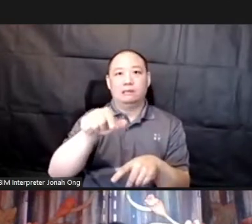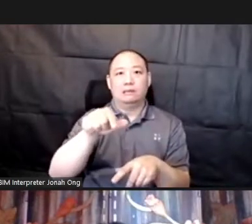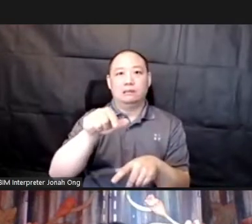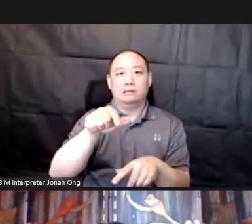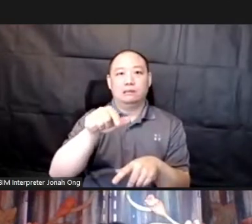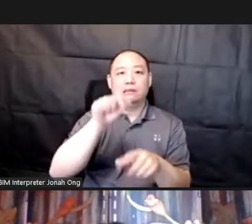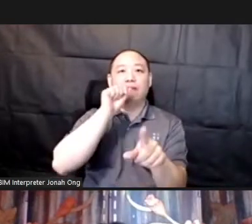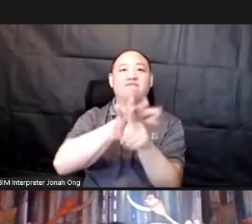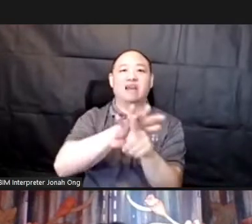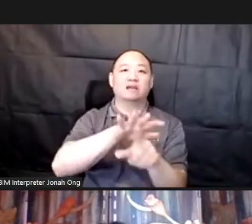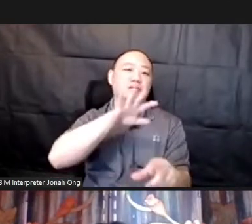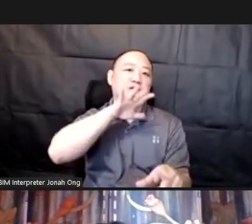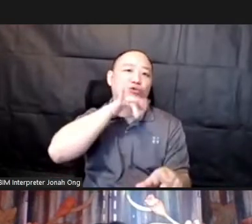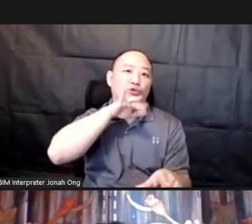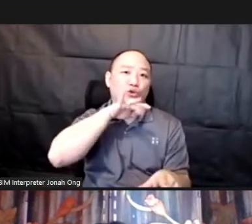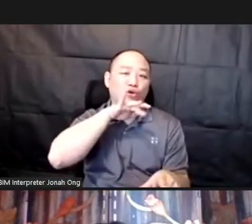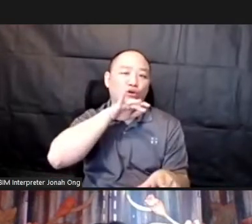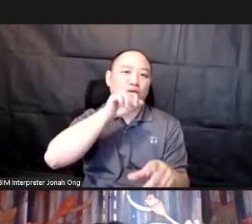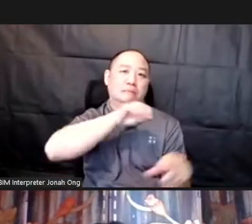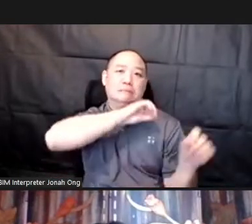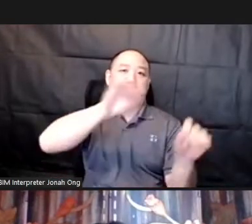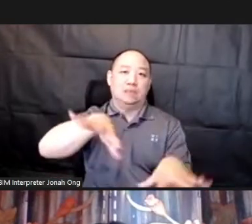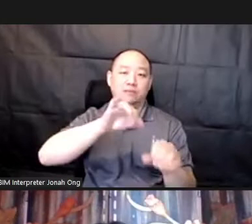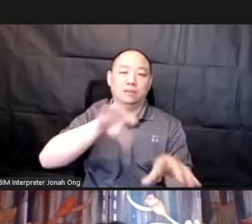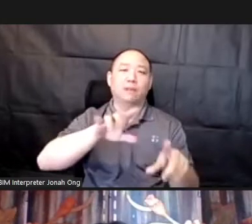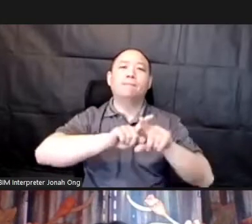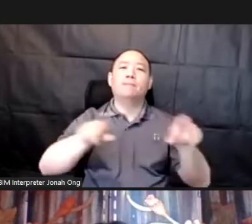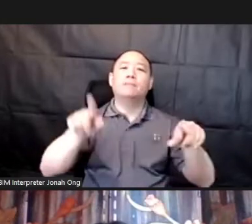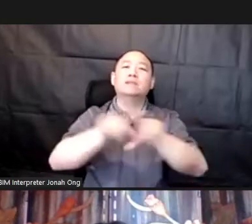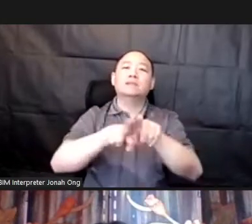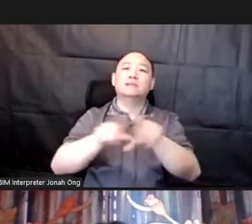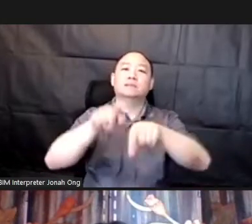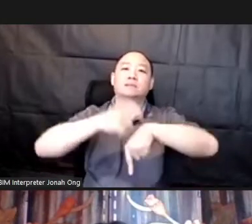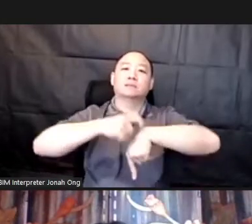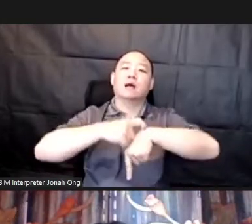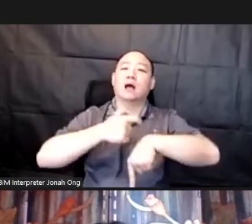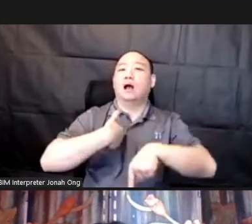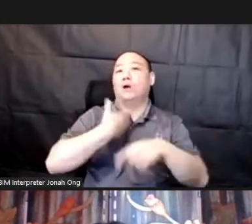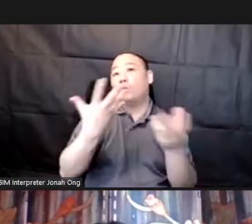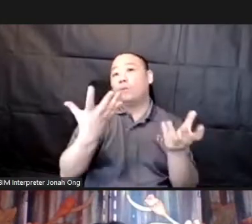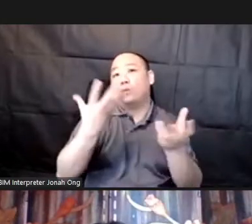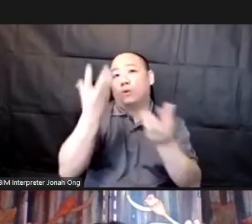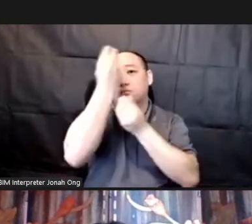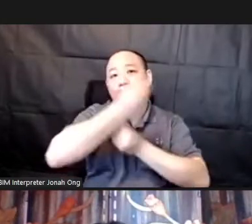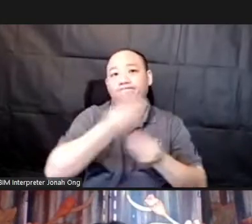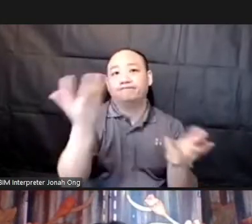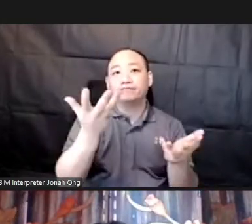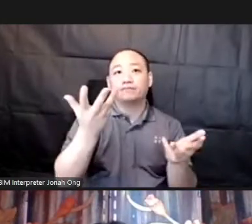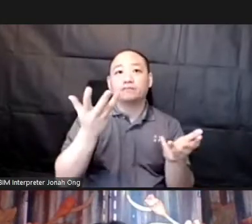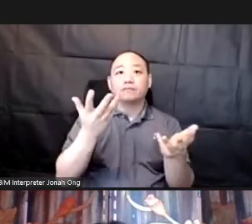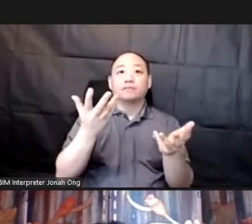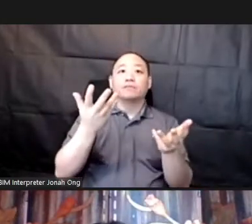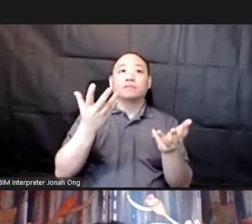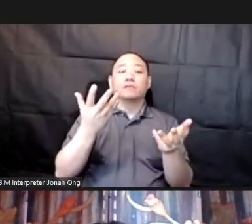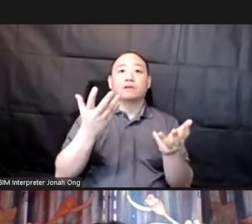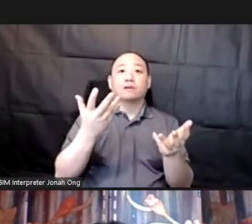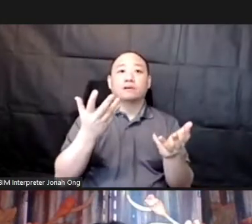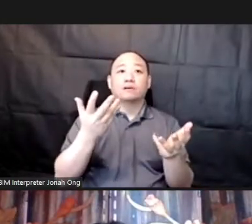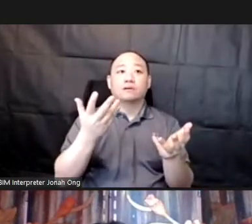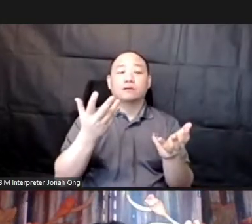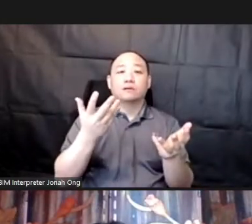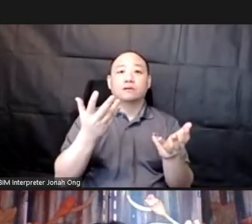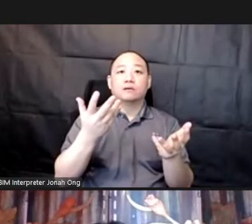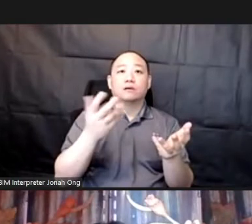it from the source. But at the same time, I would also want to say that besides fishing nets problem, there are